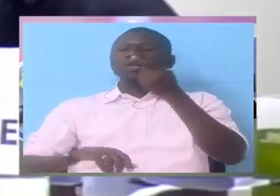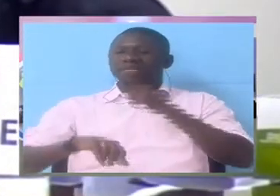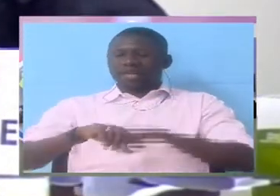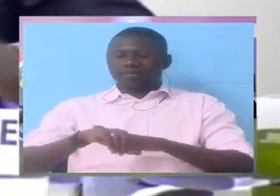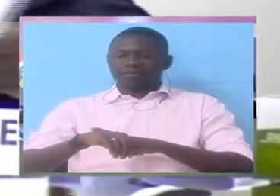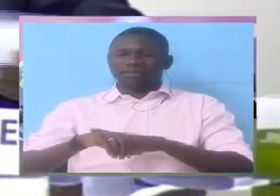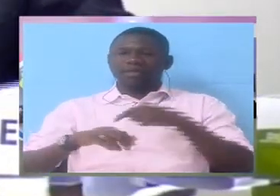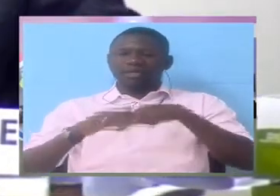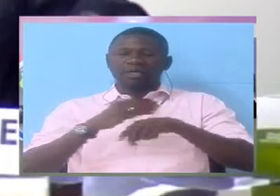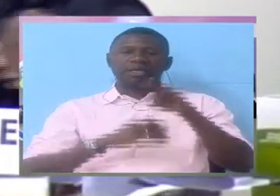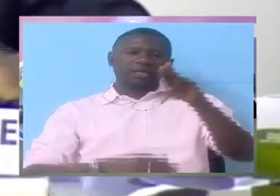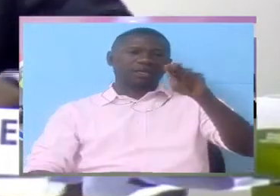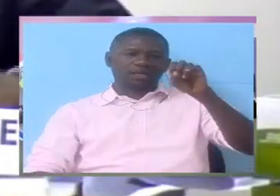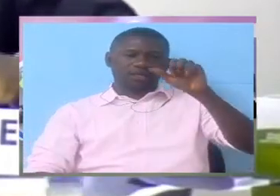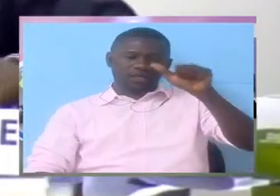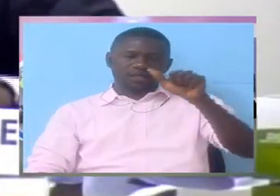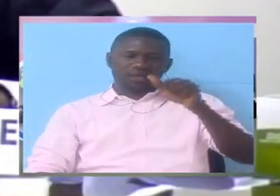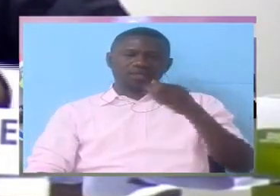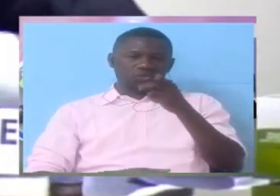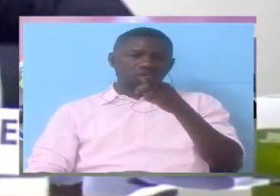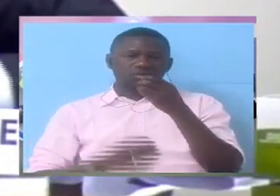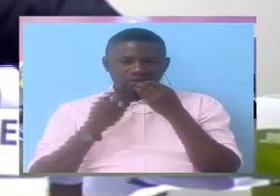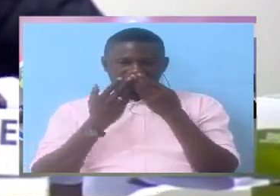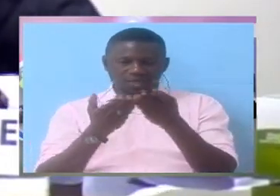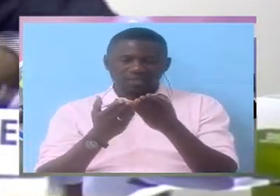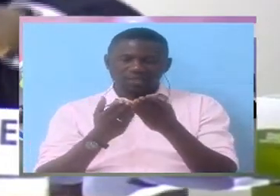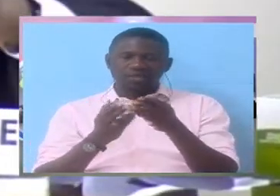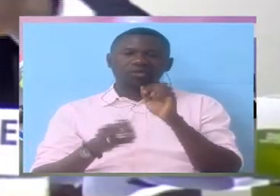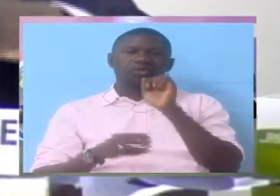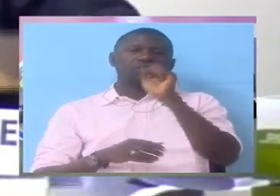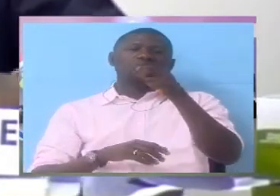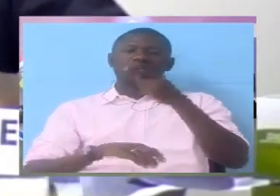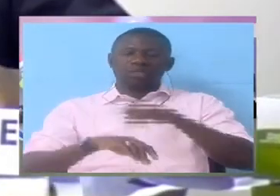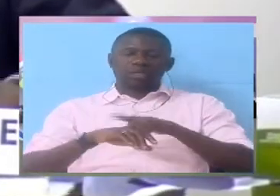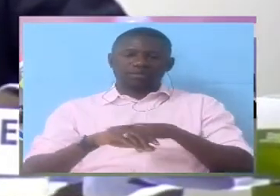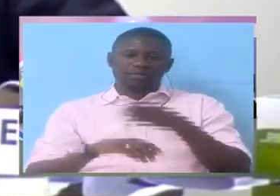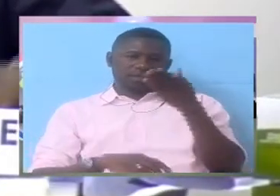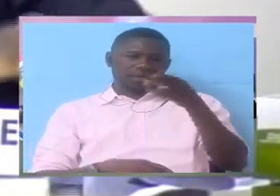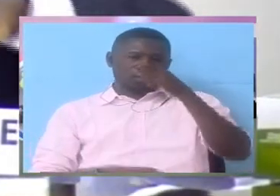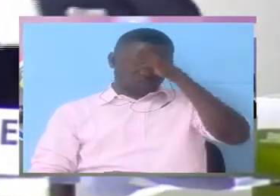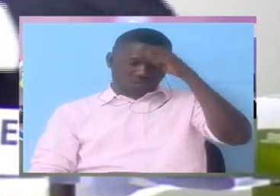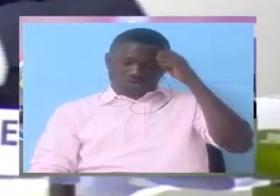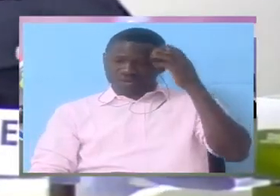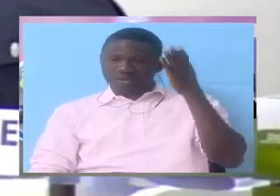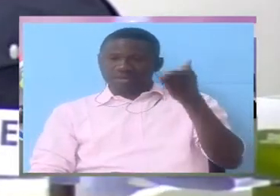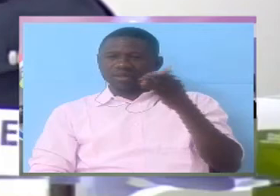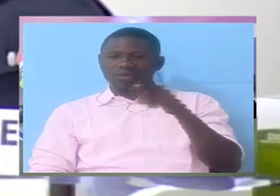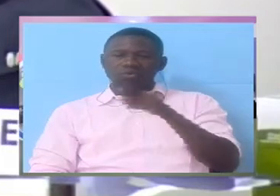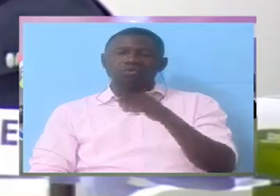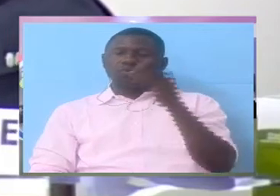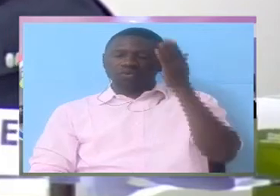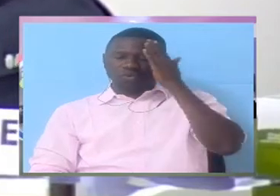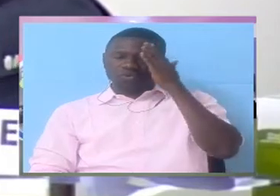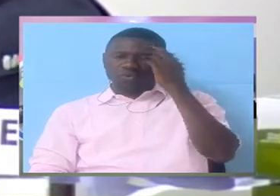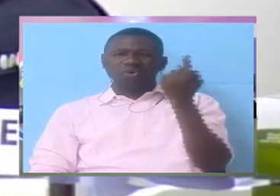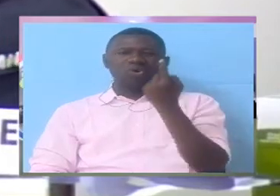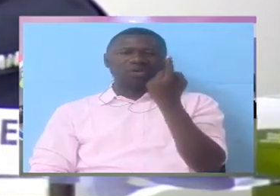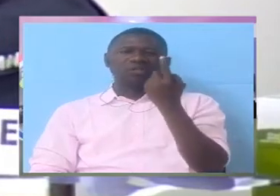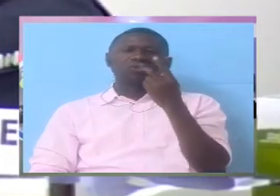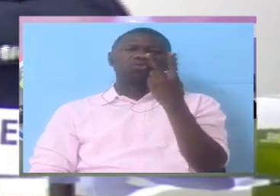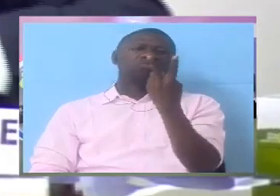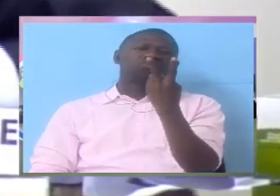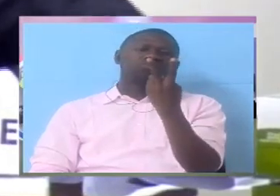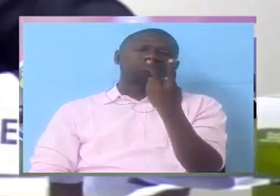during your time at the NIA. Ko wato men na ibenun NIA. You were aware of only two